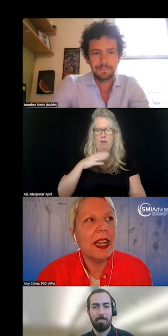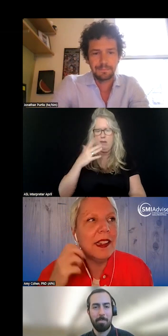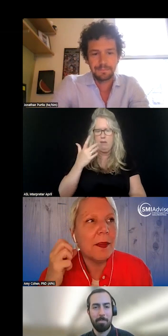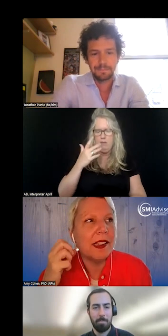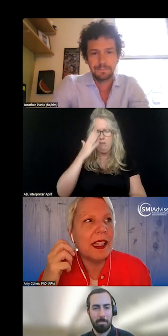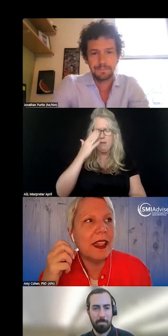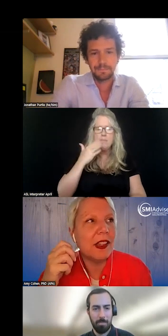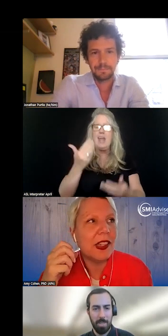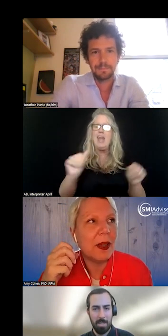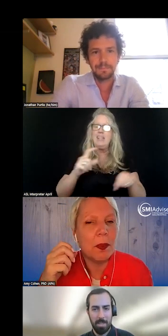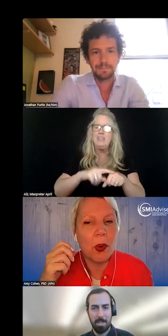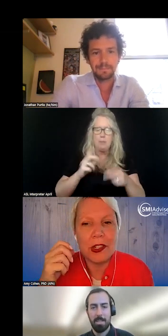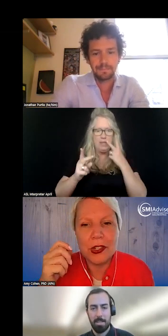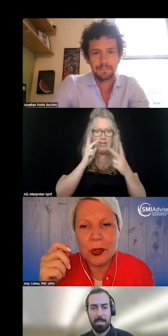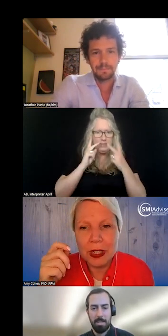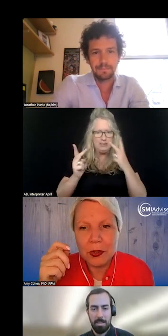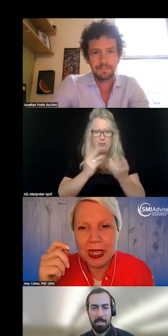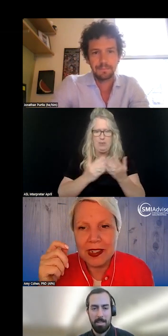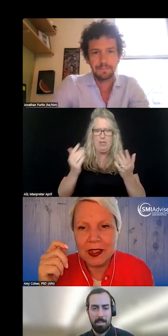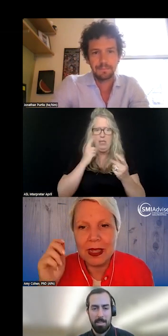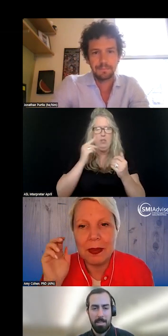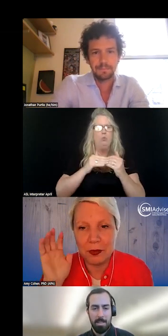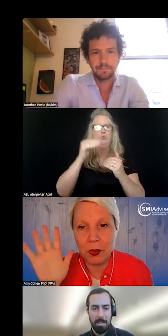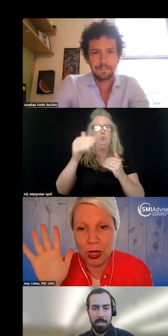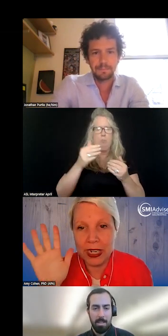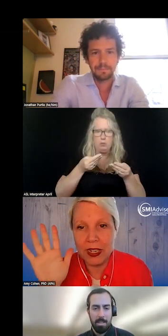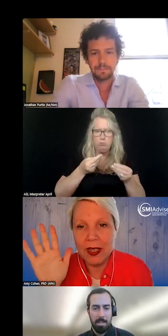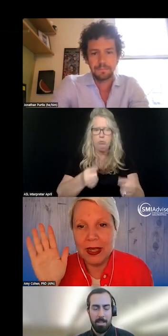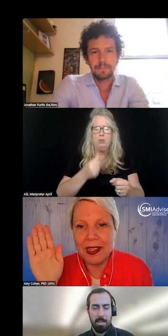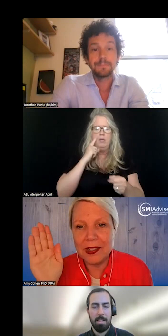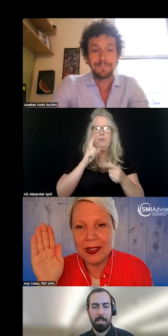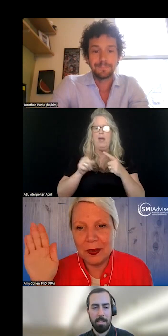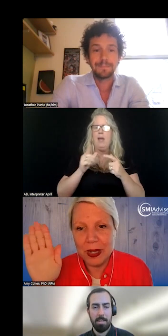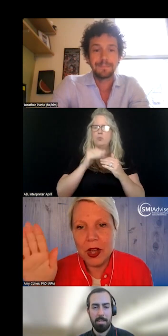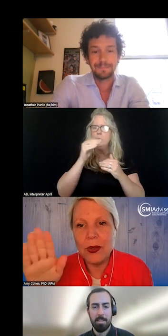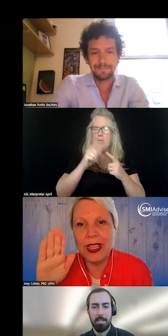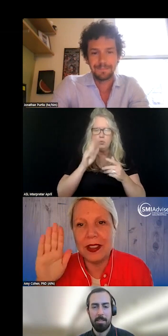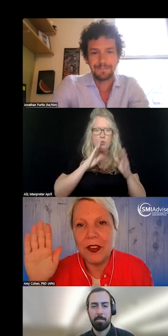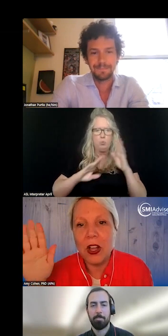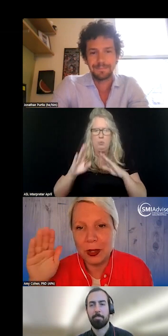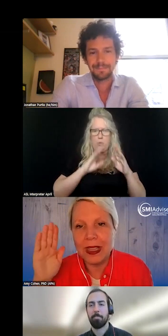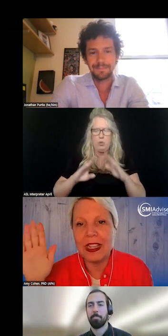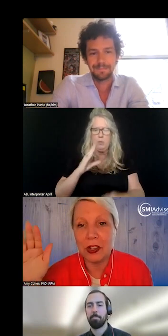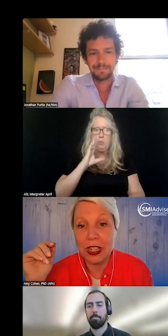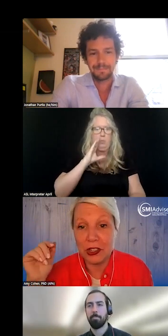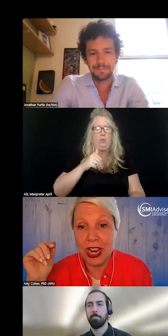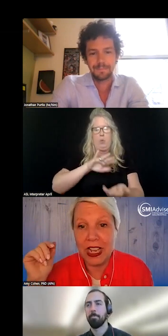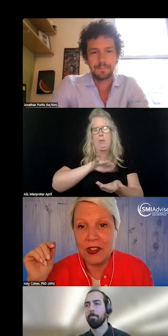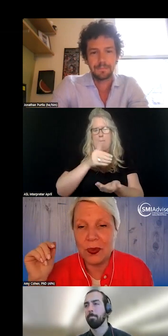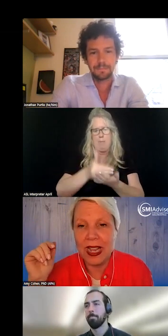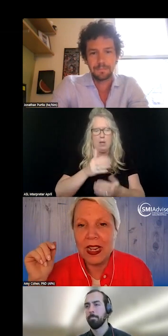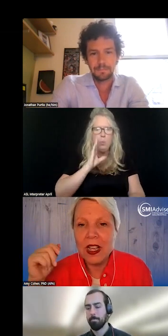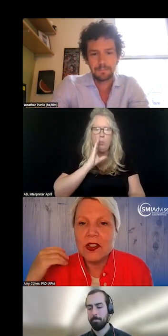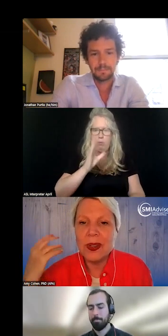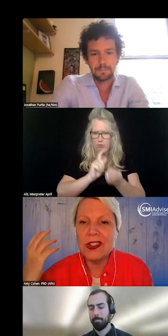like, anytime I see things that say we're pouring too much money into something makes me worried, because we know that the volume and things are going to